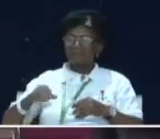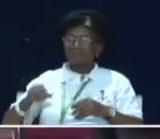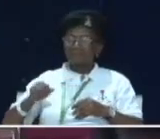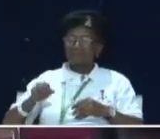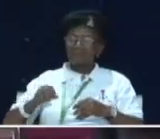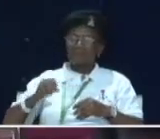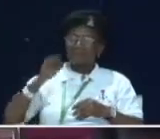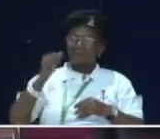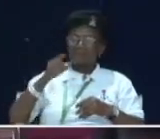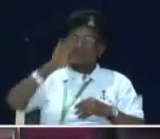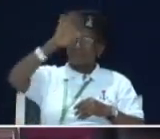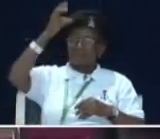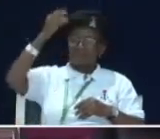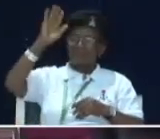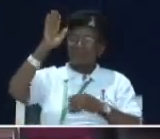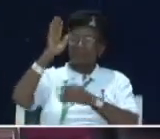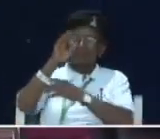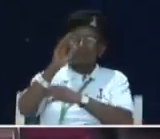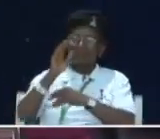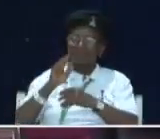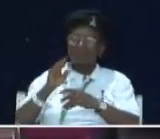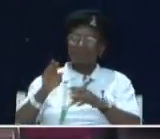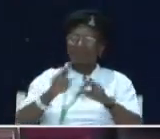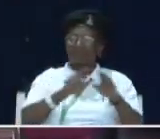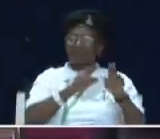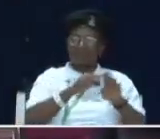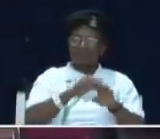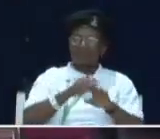And by the grace of God, you can look at me today.